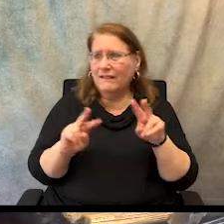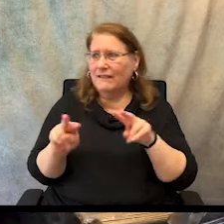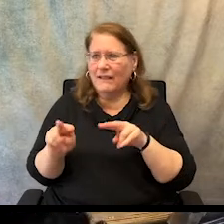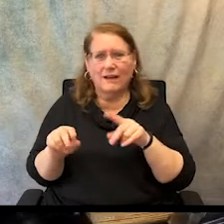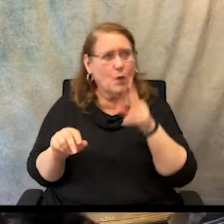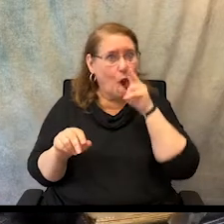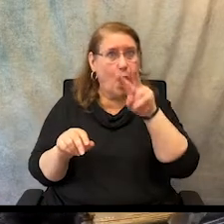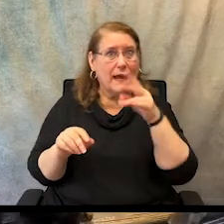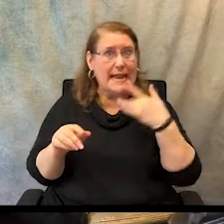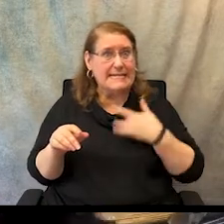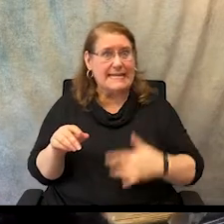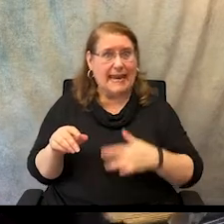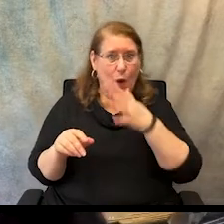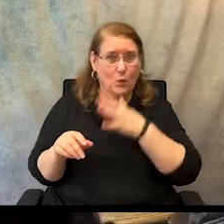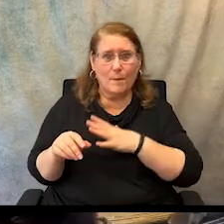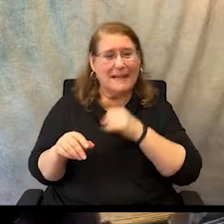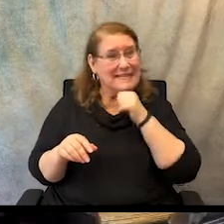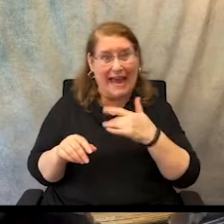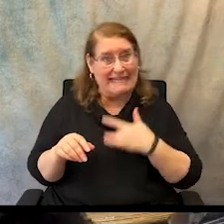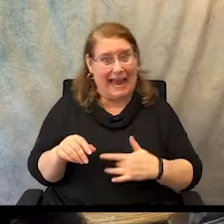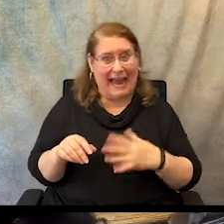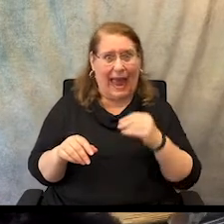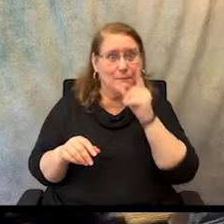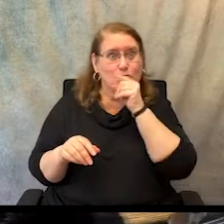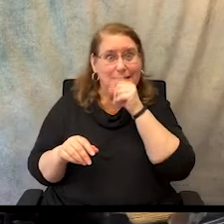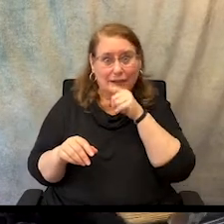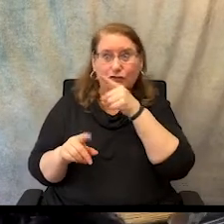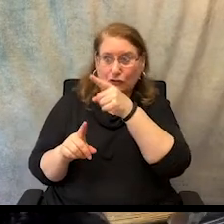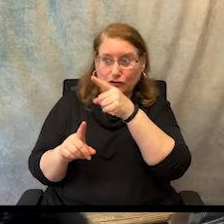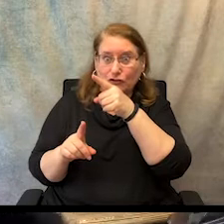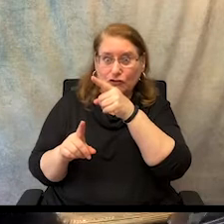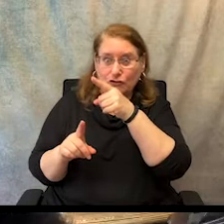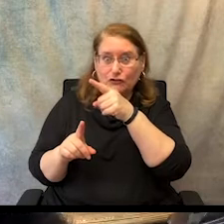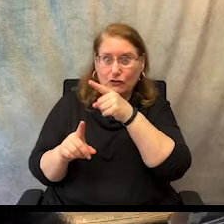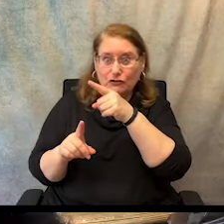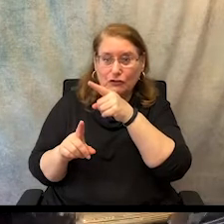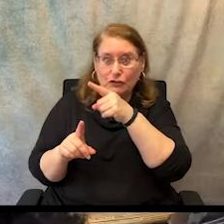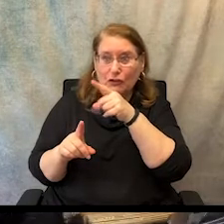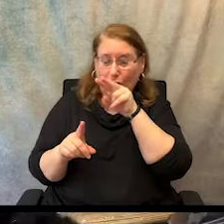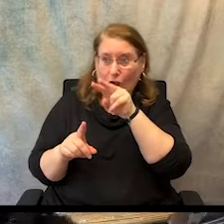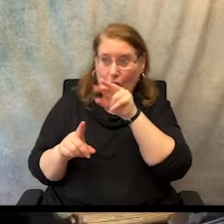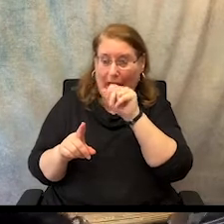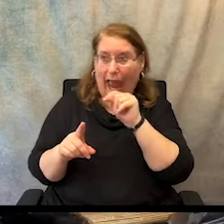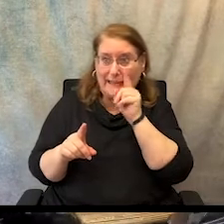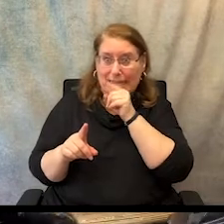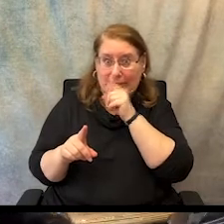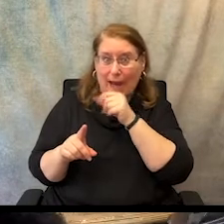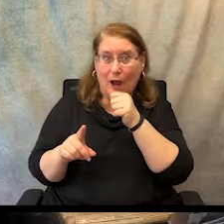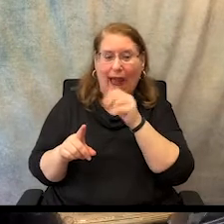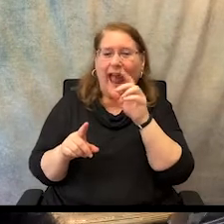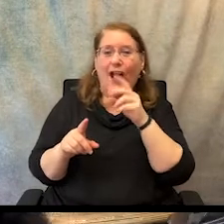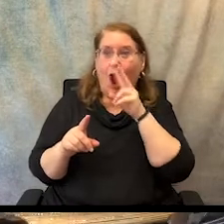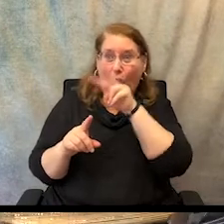to look at the naked woman, which is not naked, and play that she is just looking at the